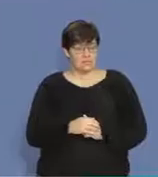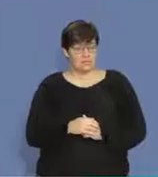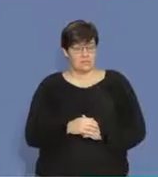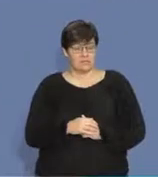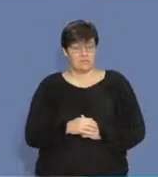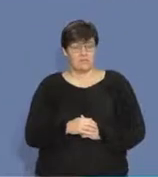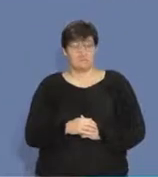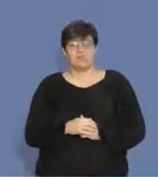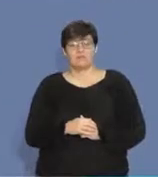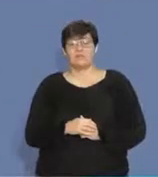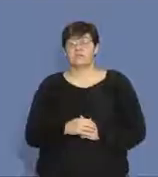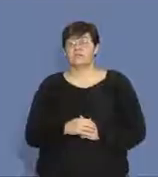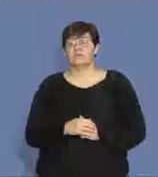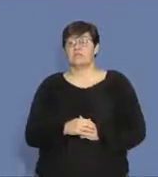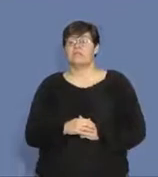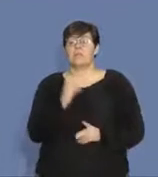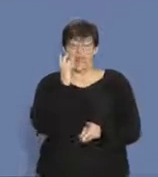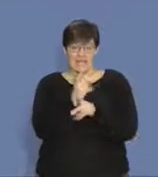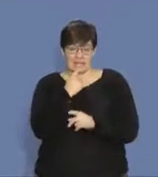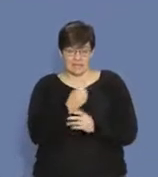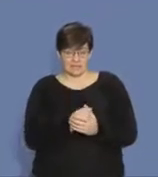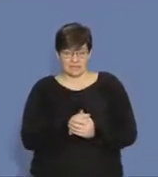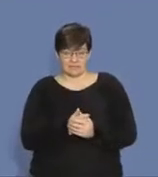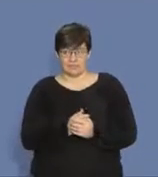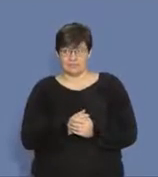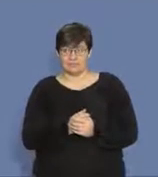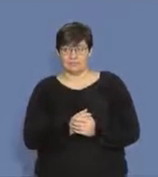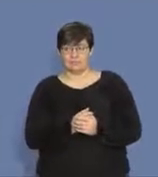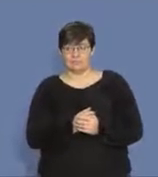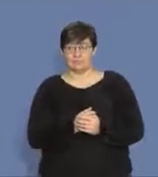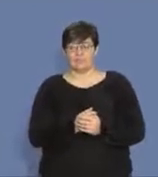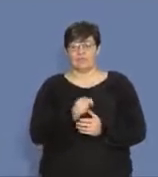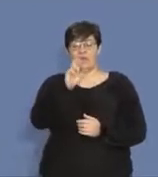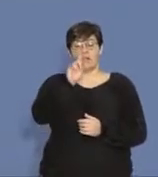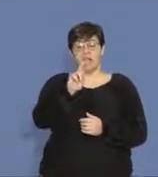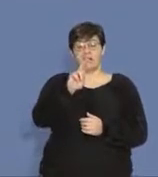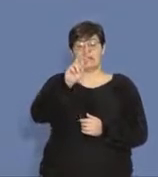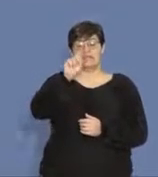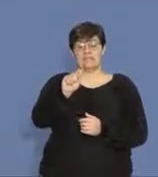Like we've always said, and we're going to say it again, R, T,